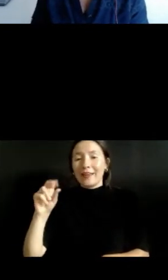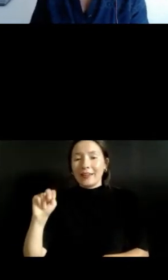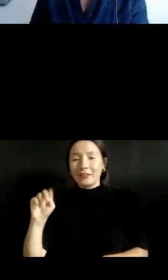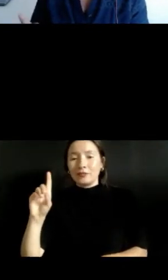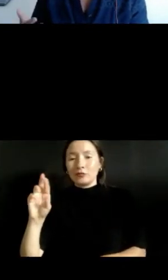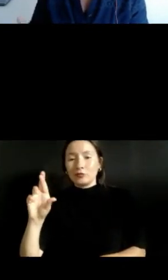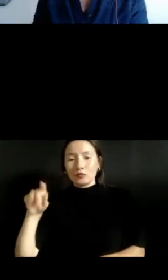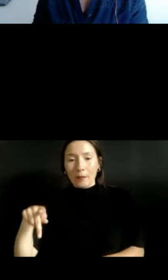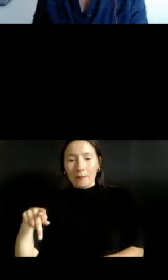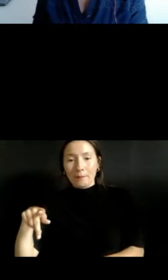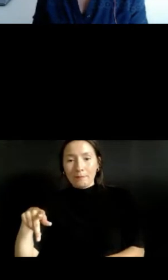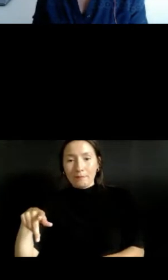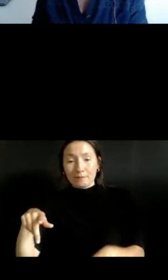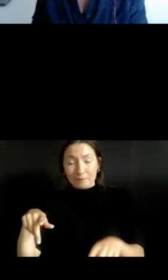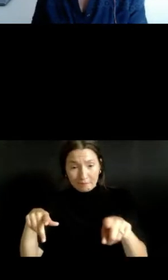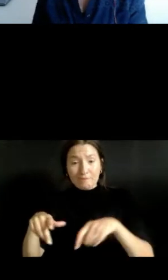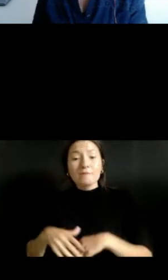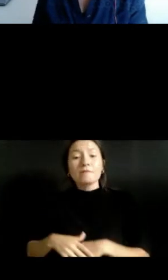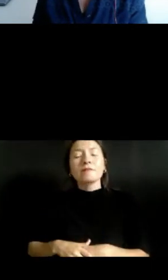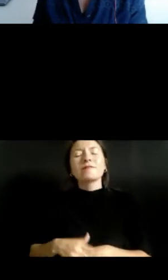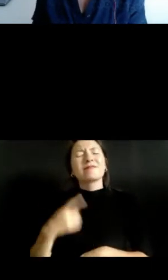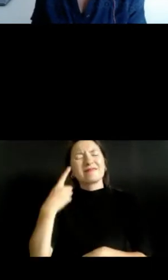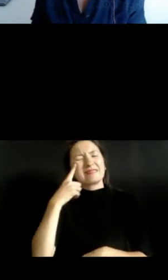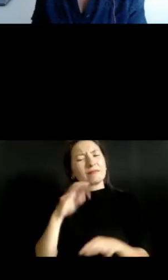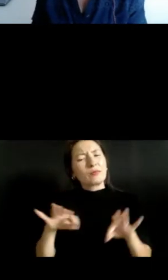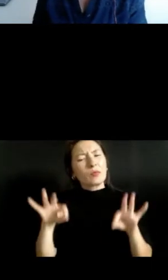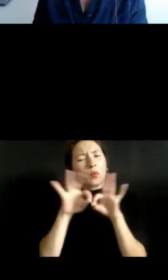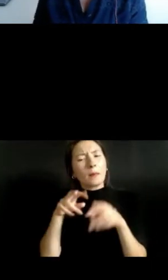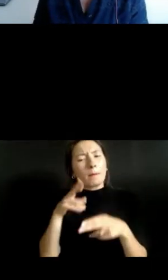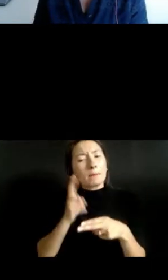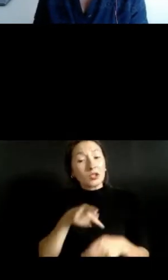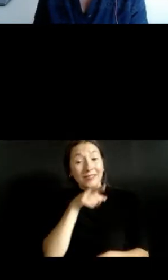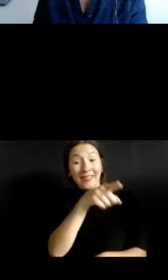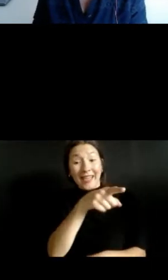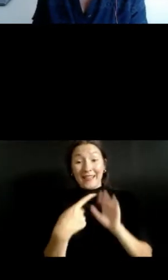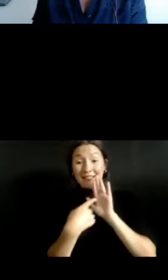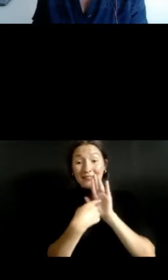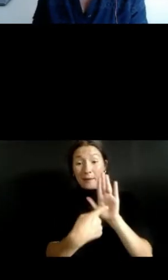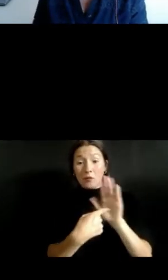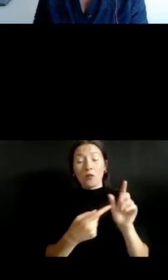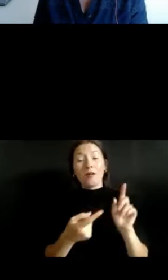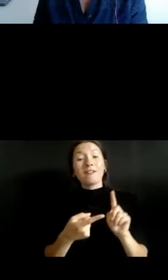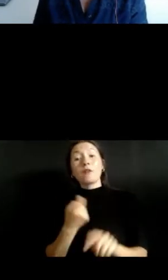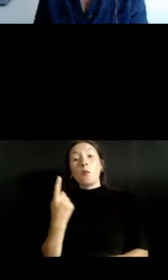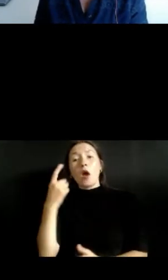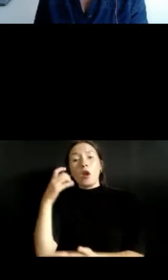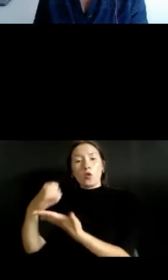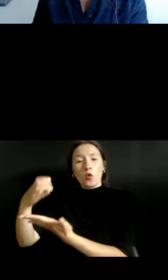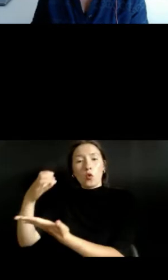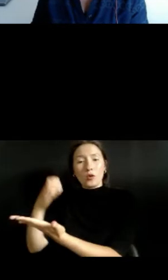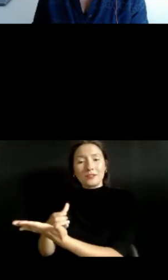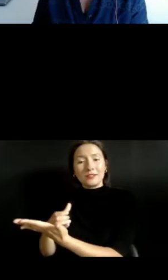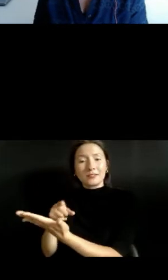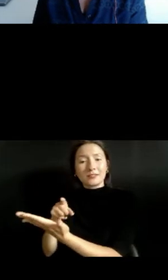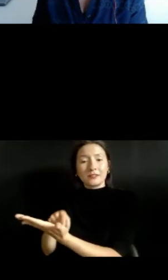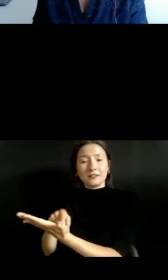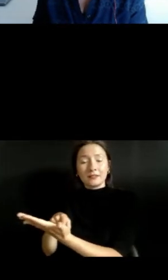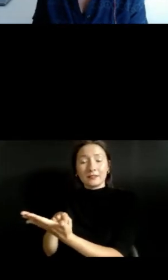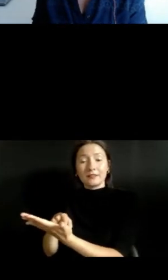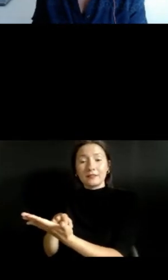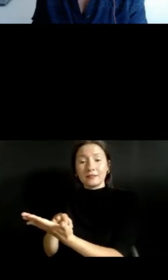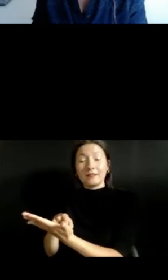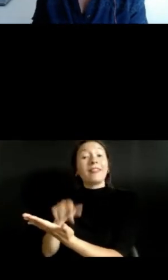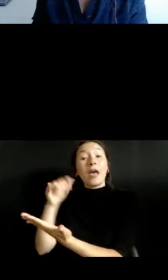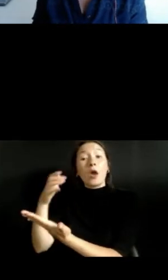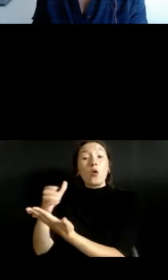example comes from a fully accessible course which was shortlisted for the best non-profit and public sector project in the Learning Technologies